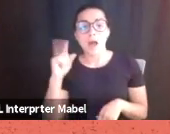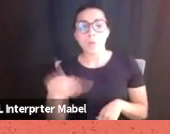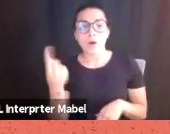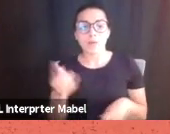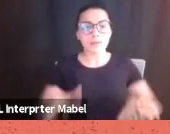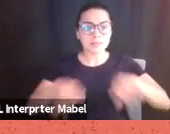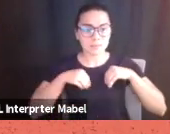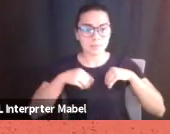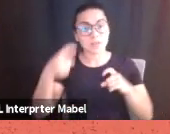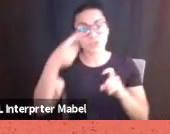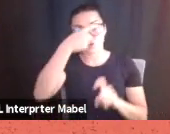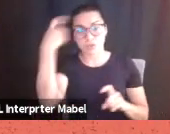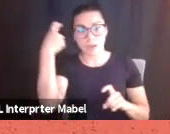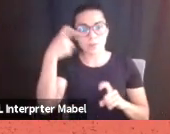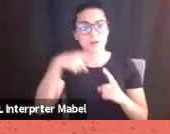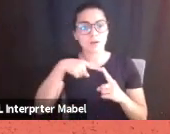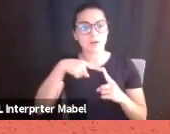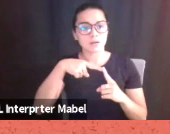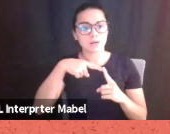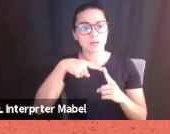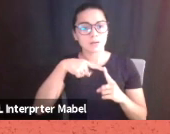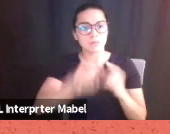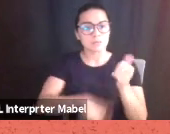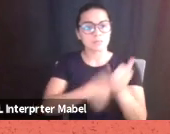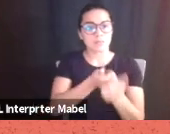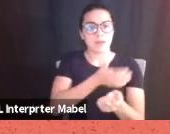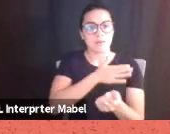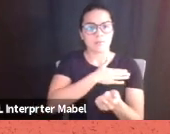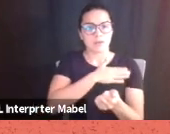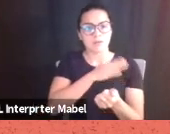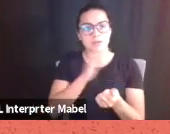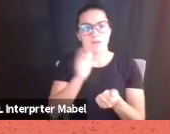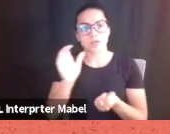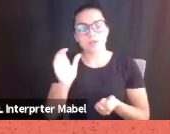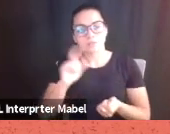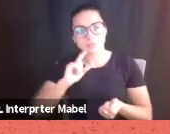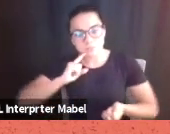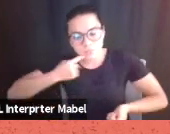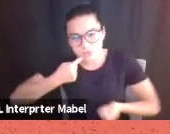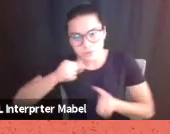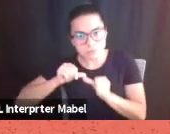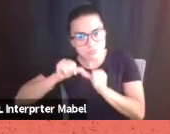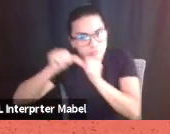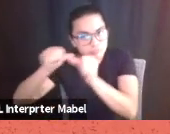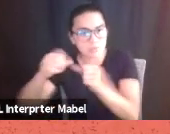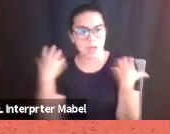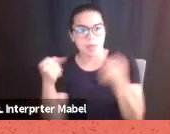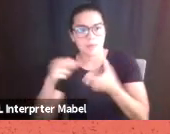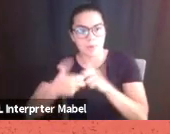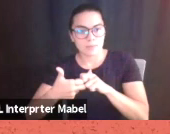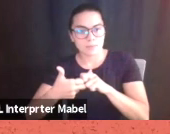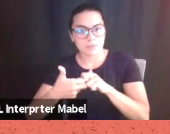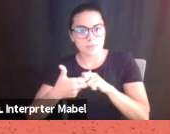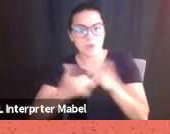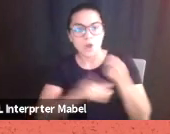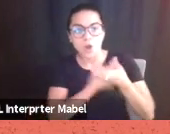health issues 20 years into my health problems. I had not disclosed my childhood sexual abuse to doctors and